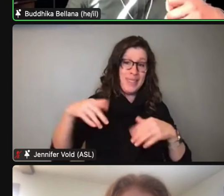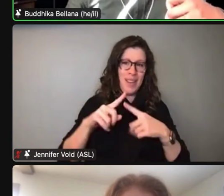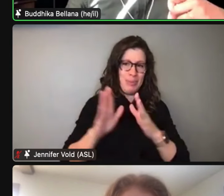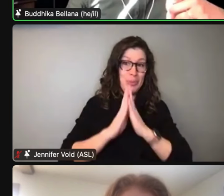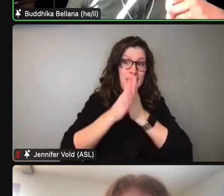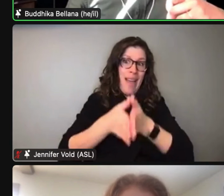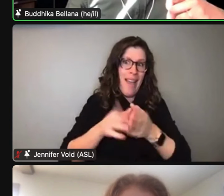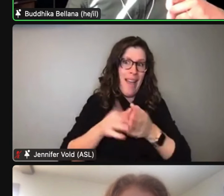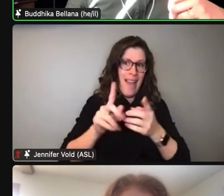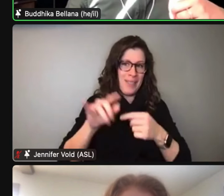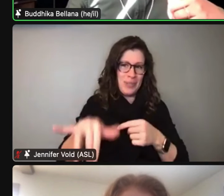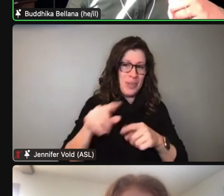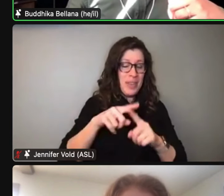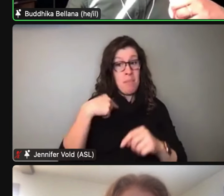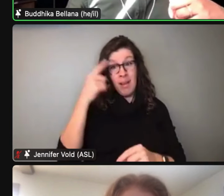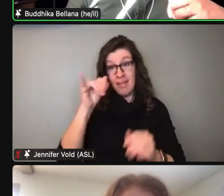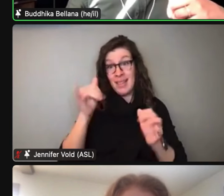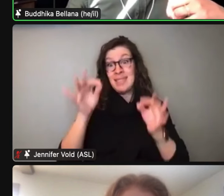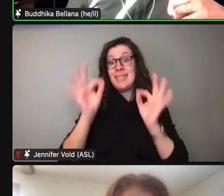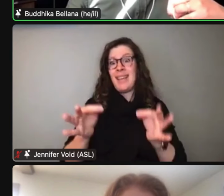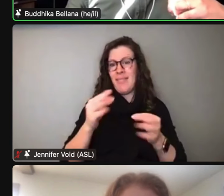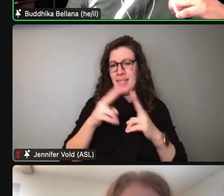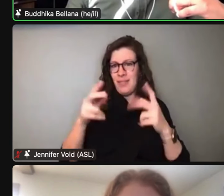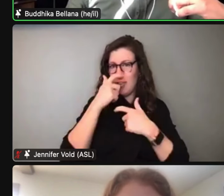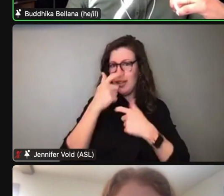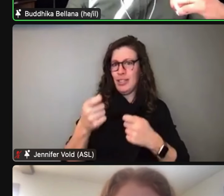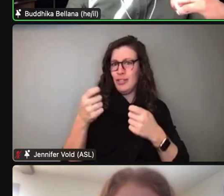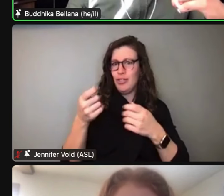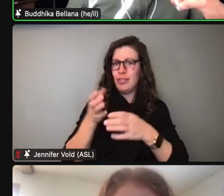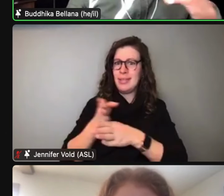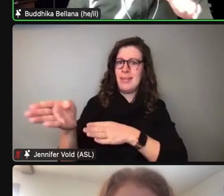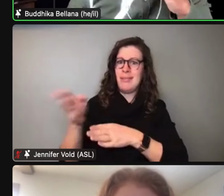think that's definitely a super interesting line of work.